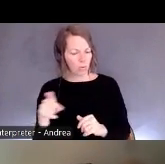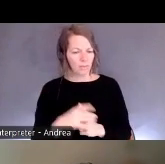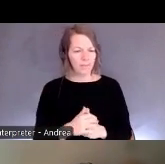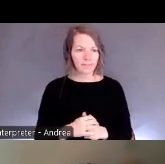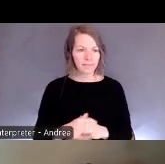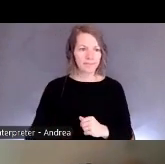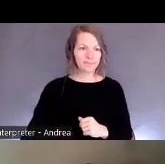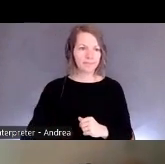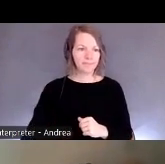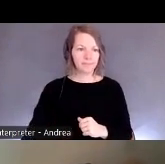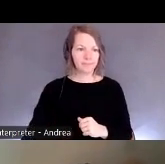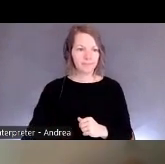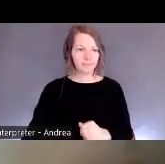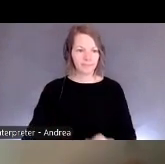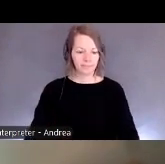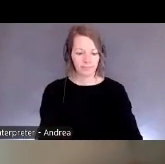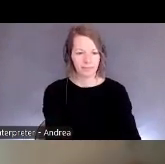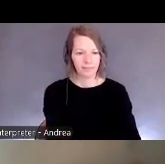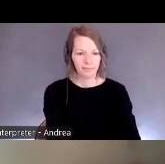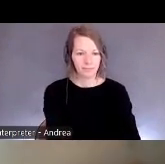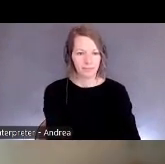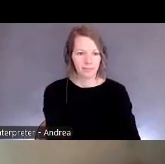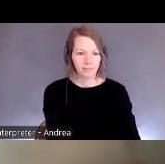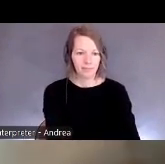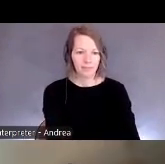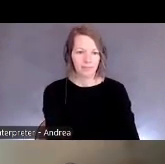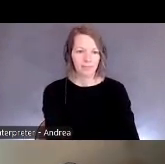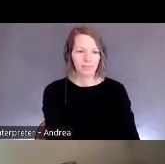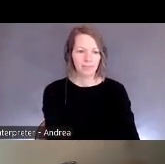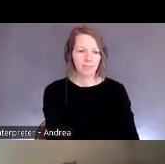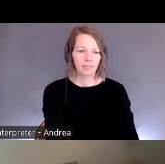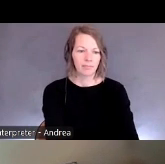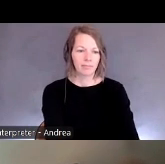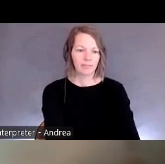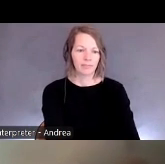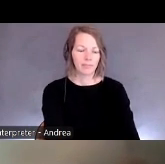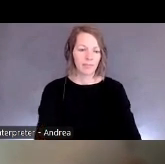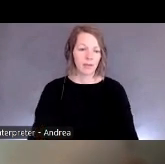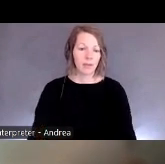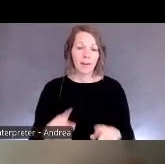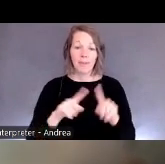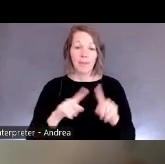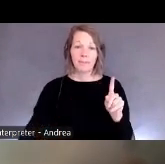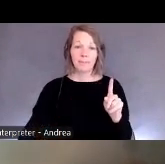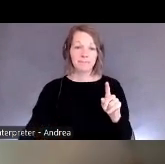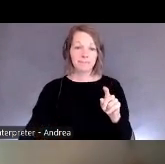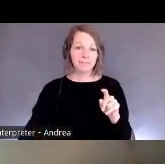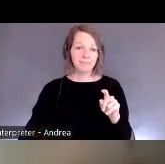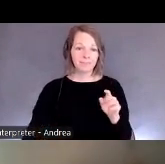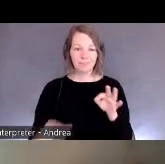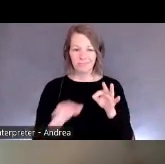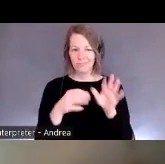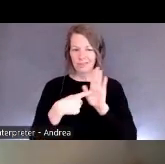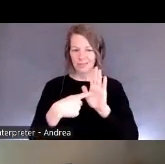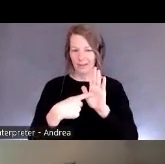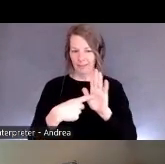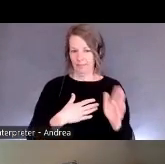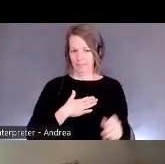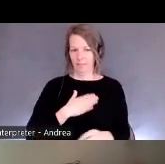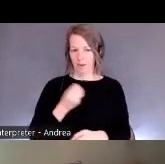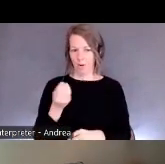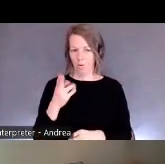please. I would like to illustrate this by an example, the example of my own